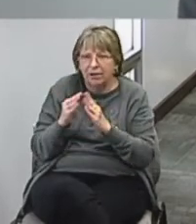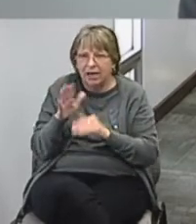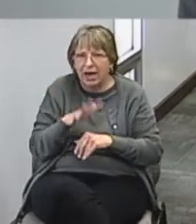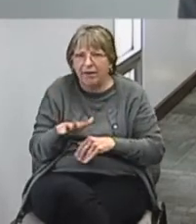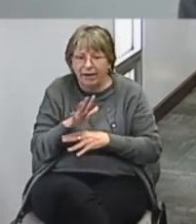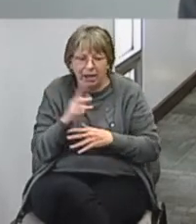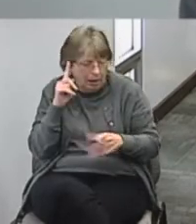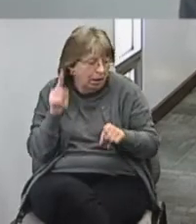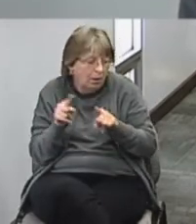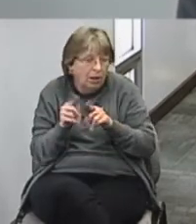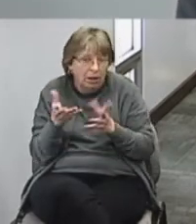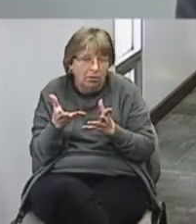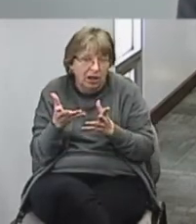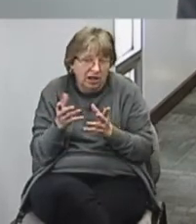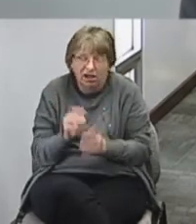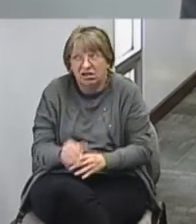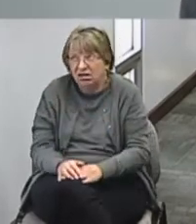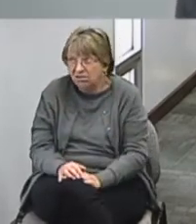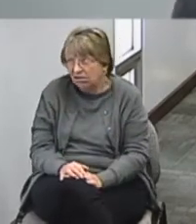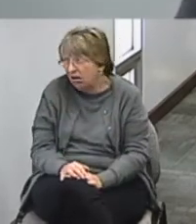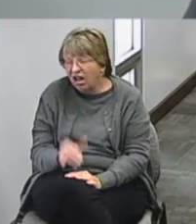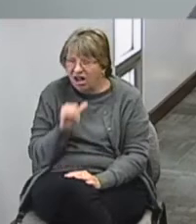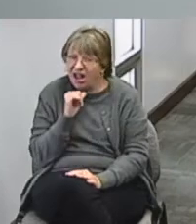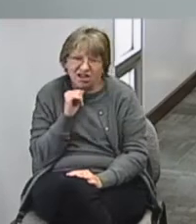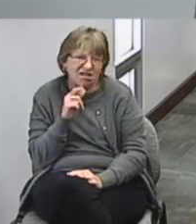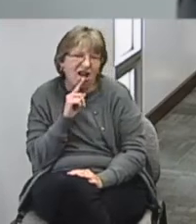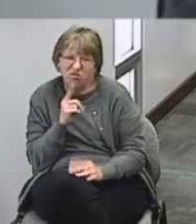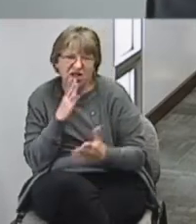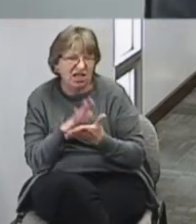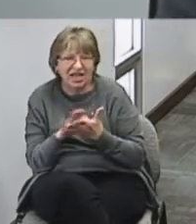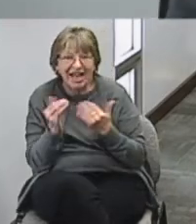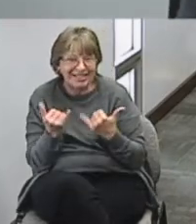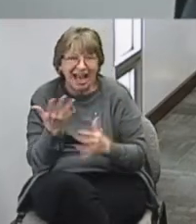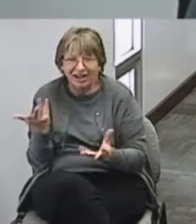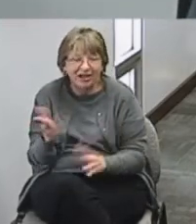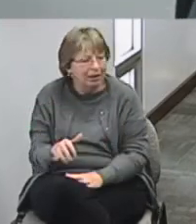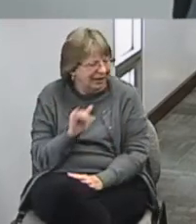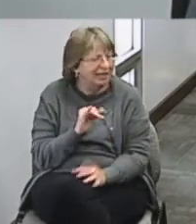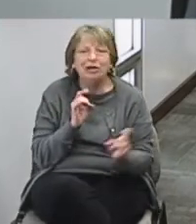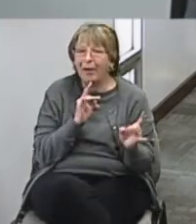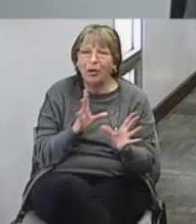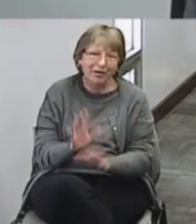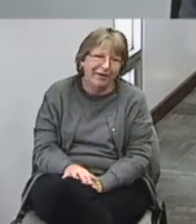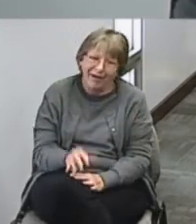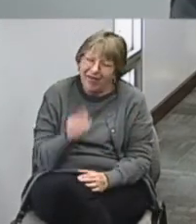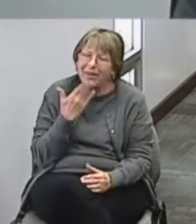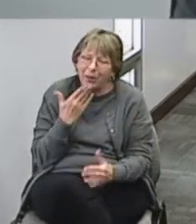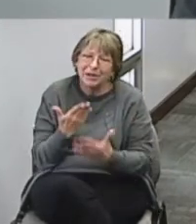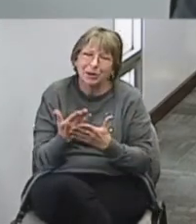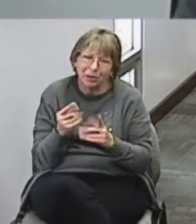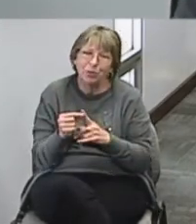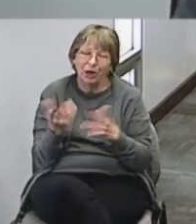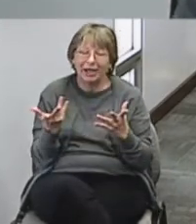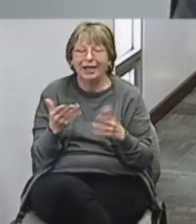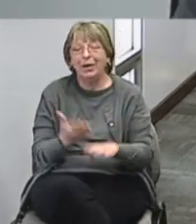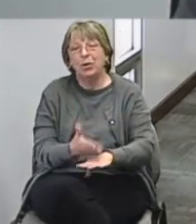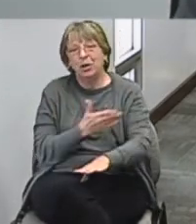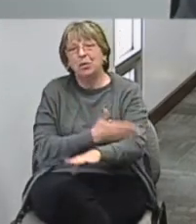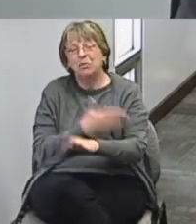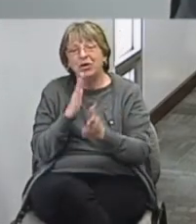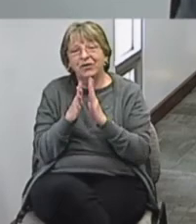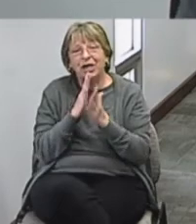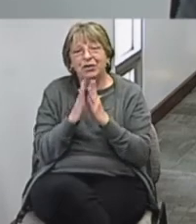it's probably Terrible. not very nice. It's not very good right now. That was a Yeah. pretty good word. Improve traffic safety